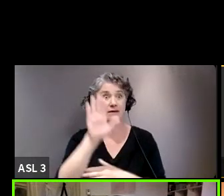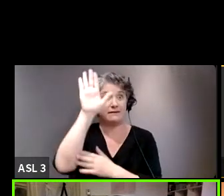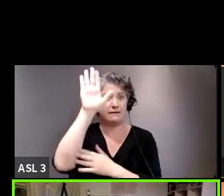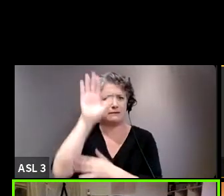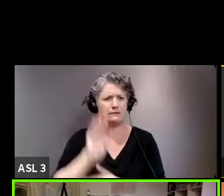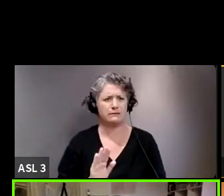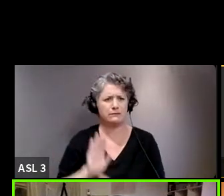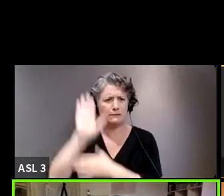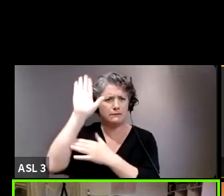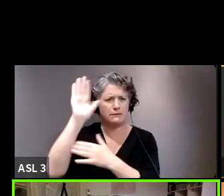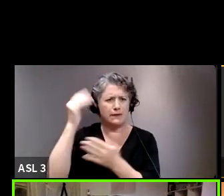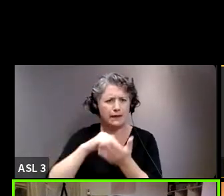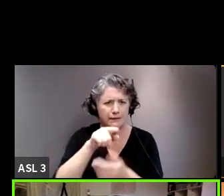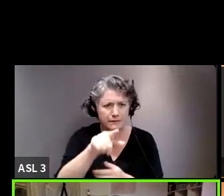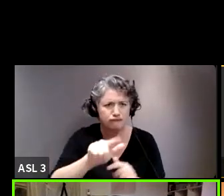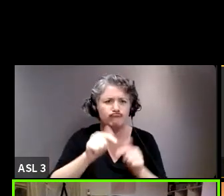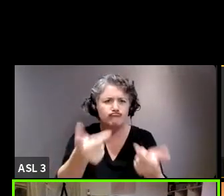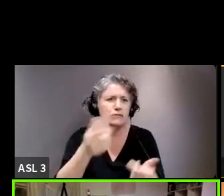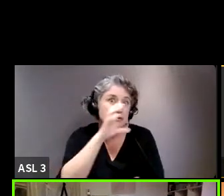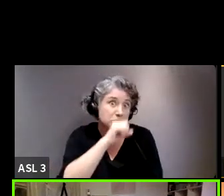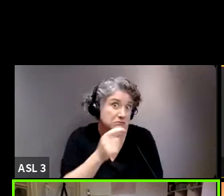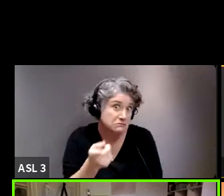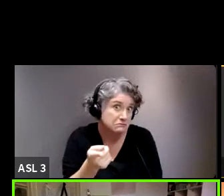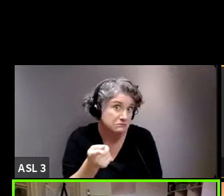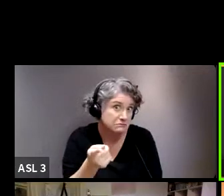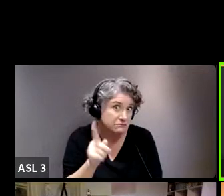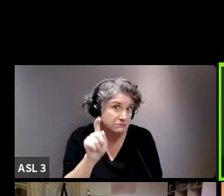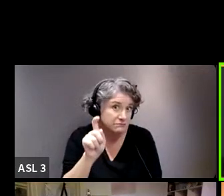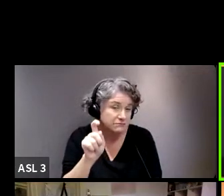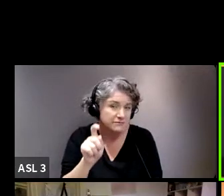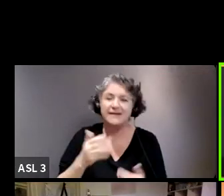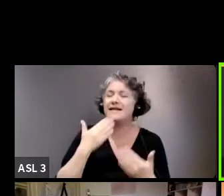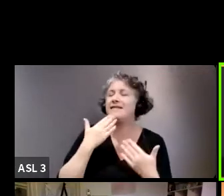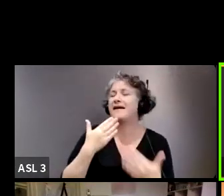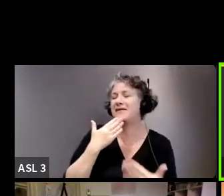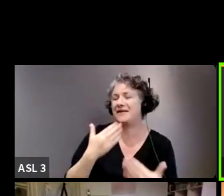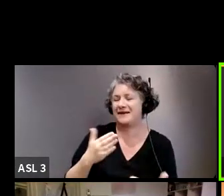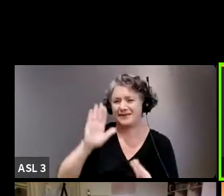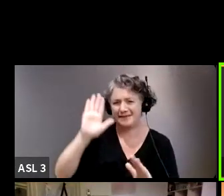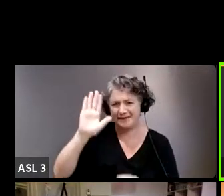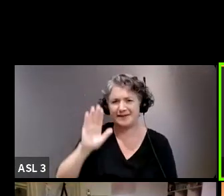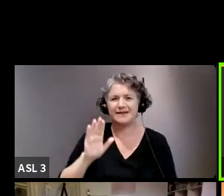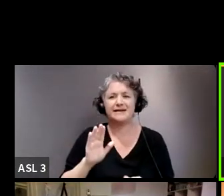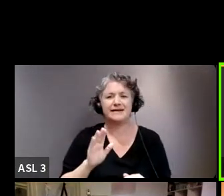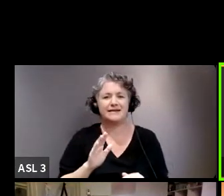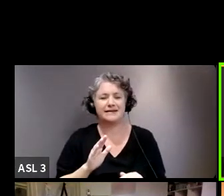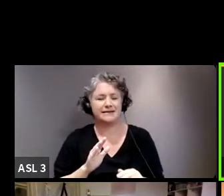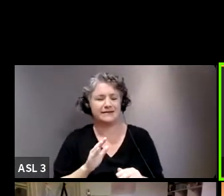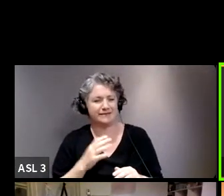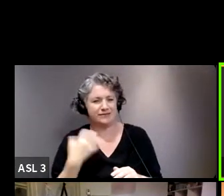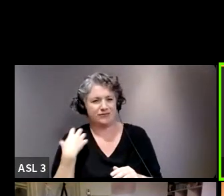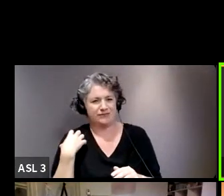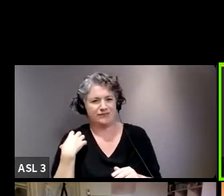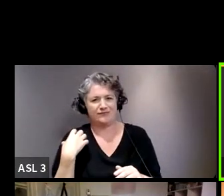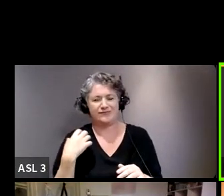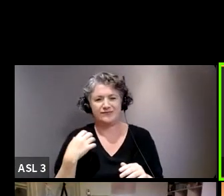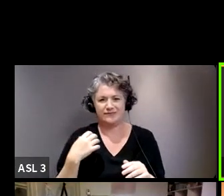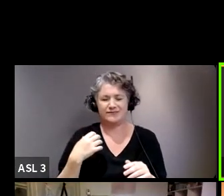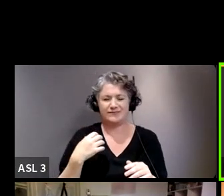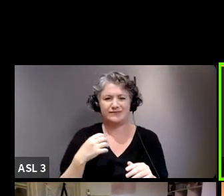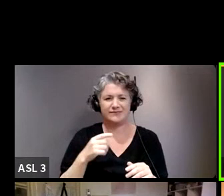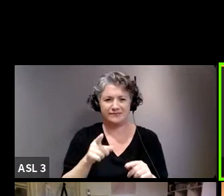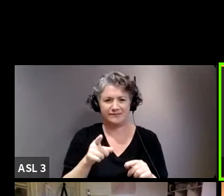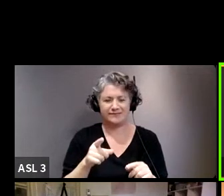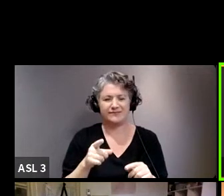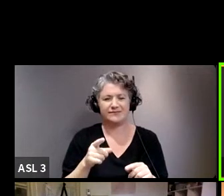came up again so i'll assume your next pin line uh thank you thank you to you smallwood uh uh just a